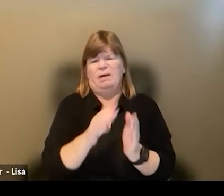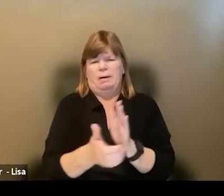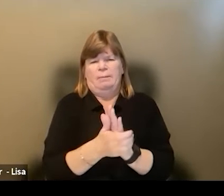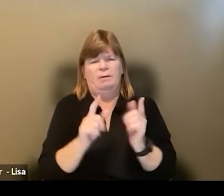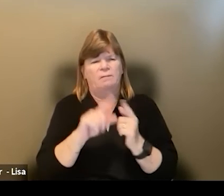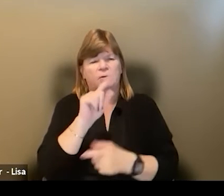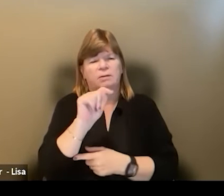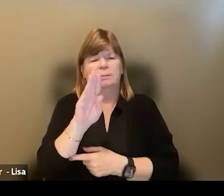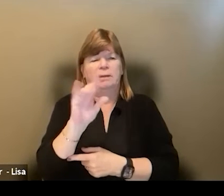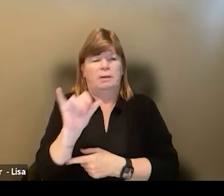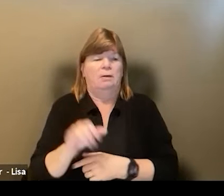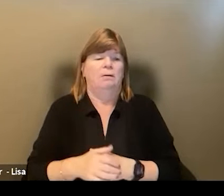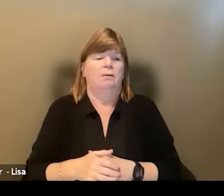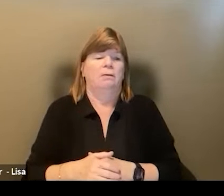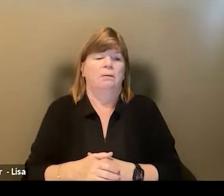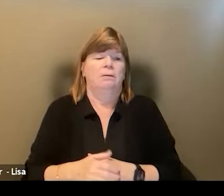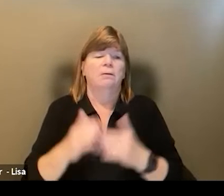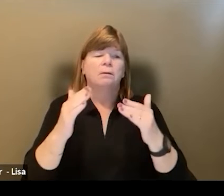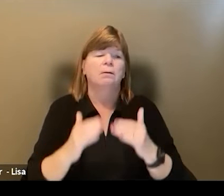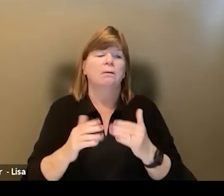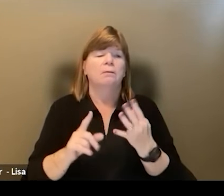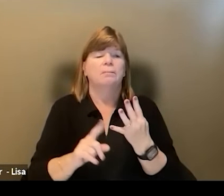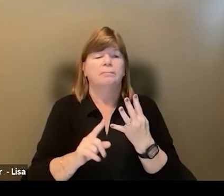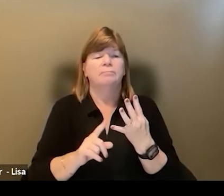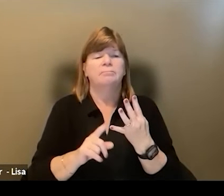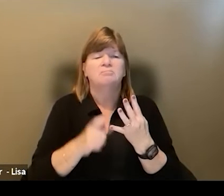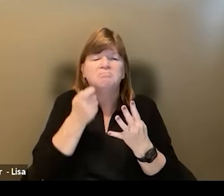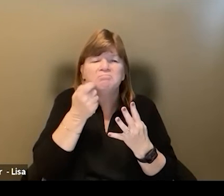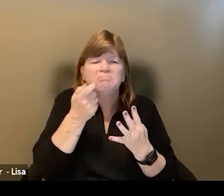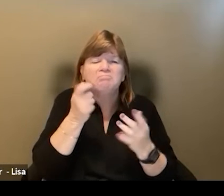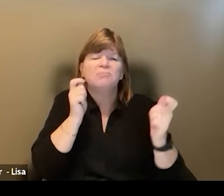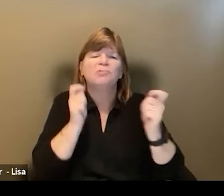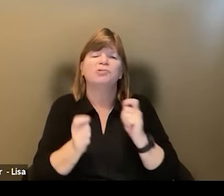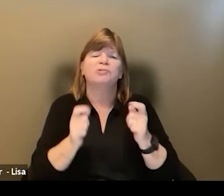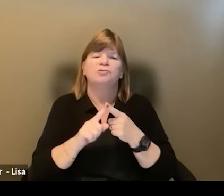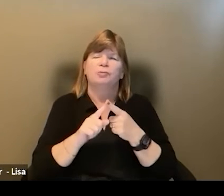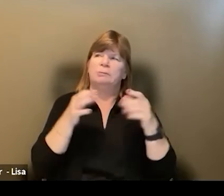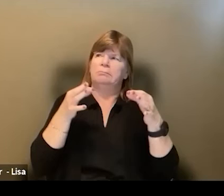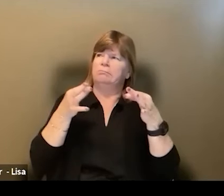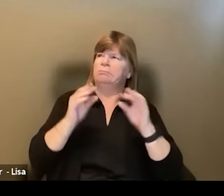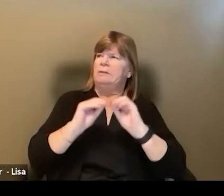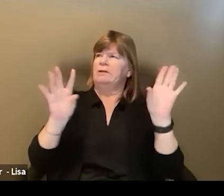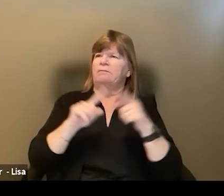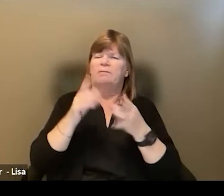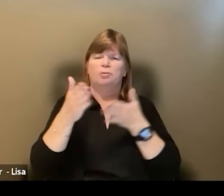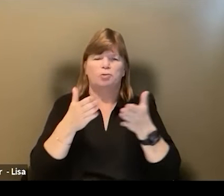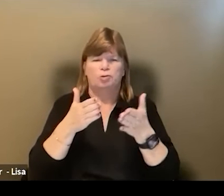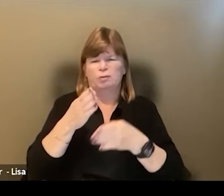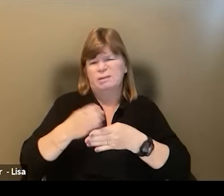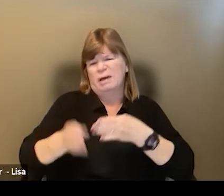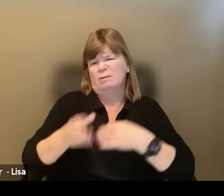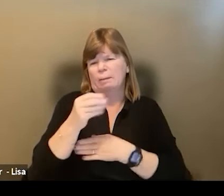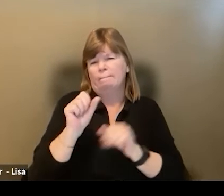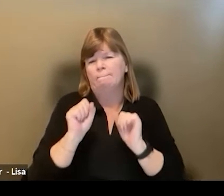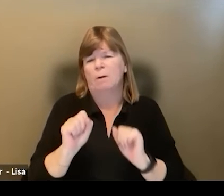the TBI. And again, making some minimal changes to clarify service outcomes and potential